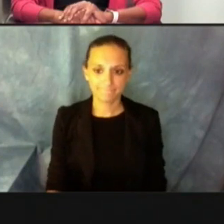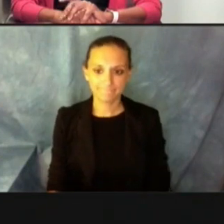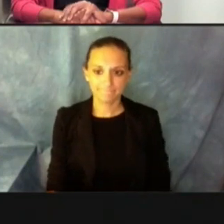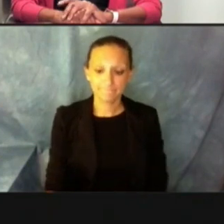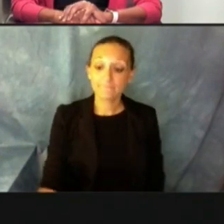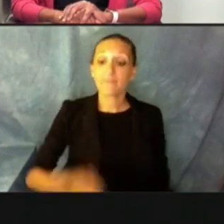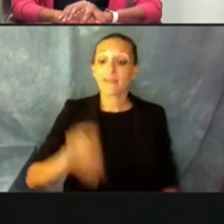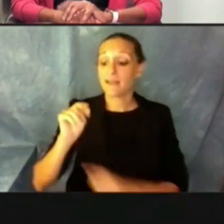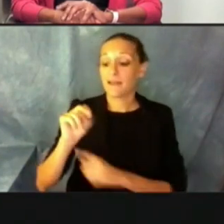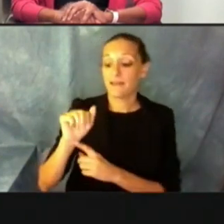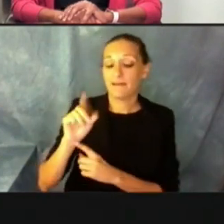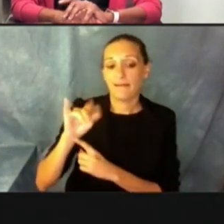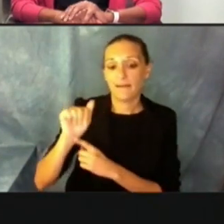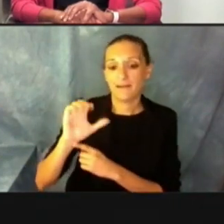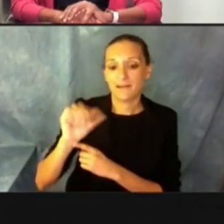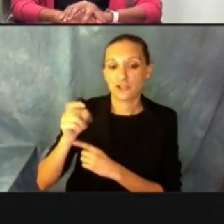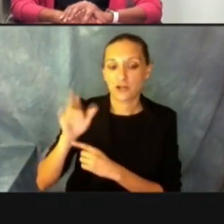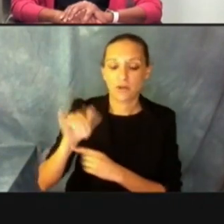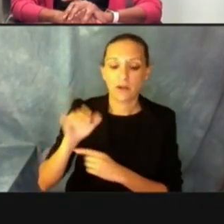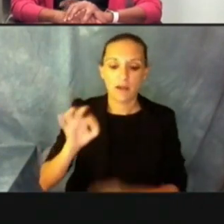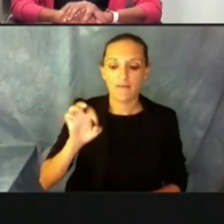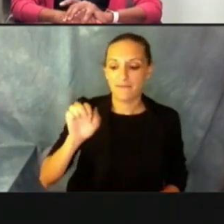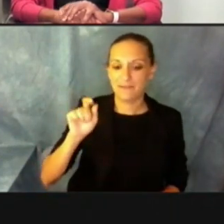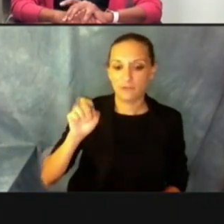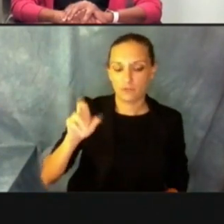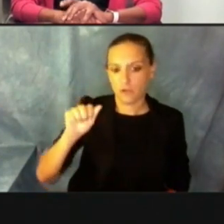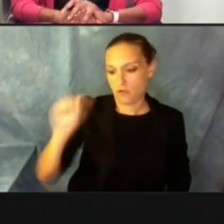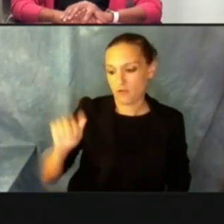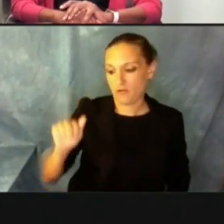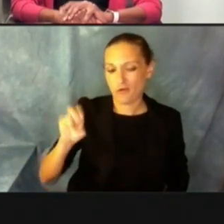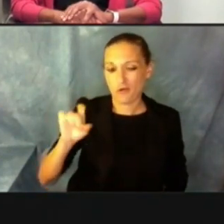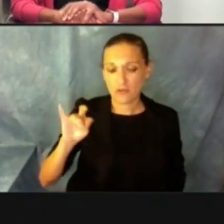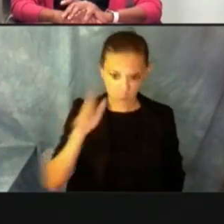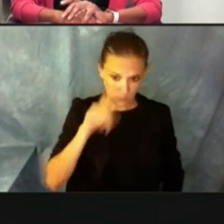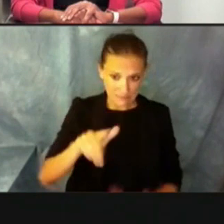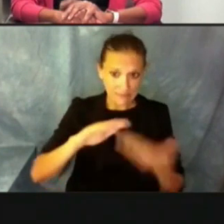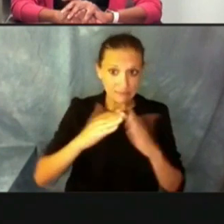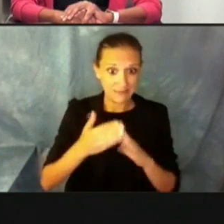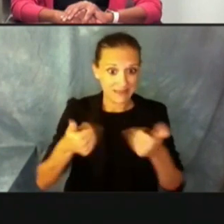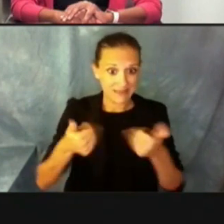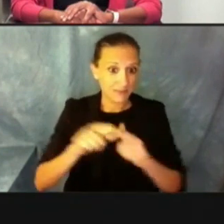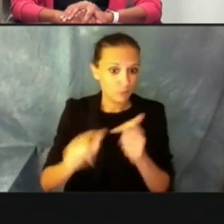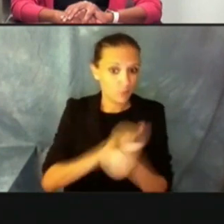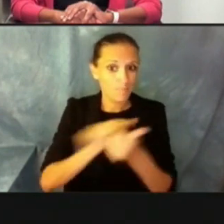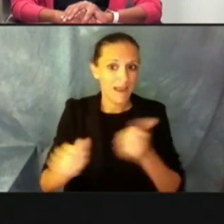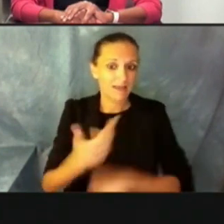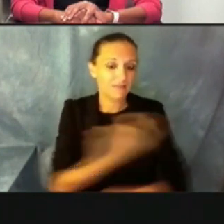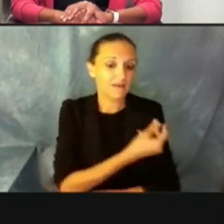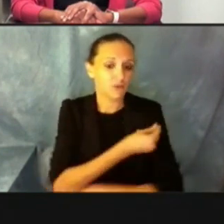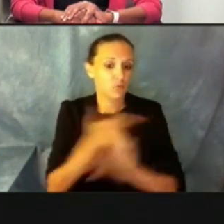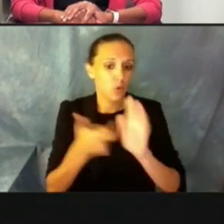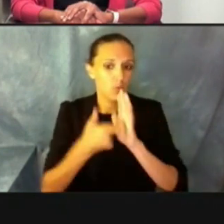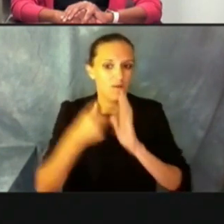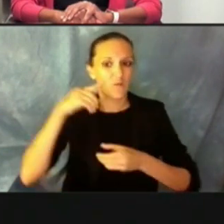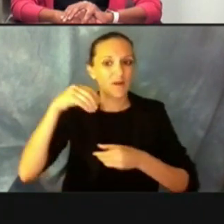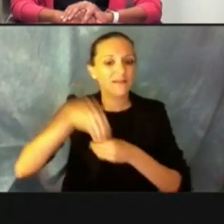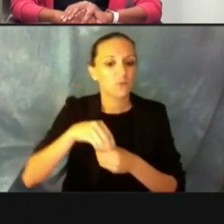Nadia Chaudhary of Eder Austin. Would the city attempt to pass a vaccination requirement for indoor